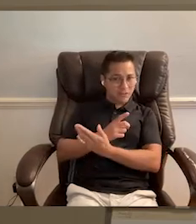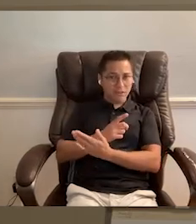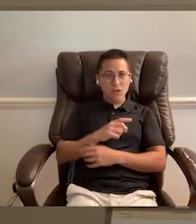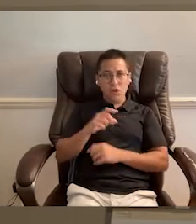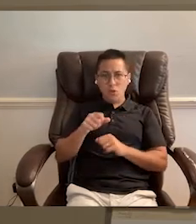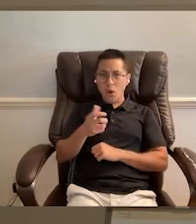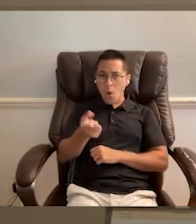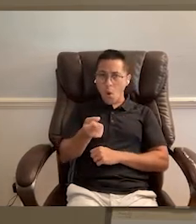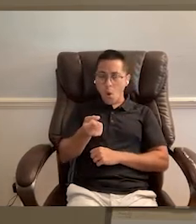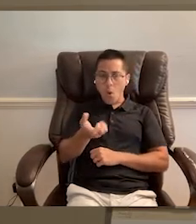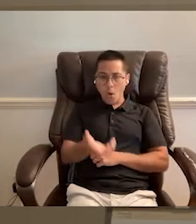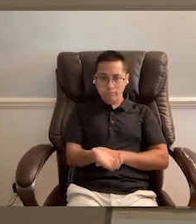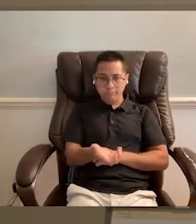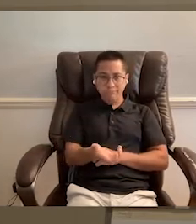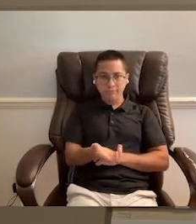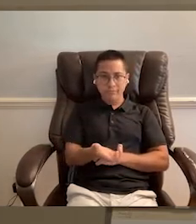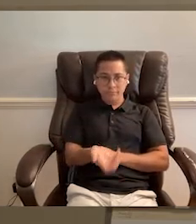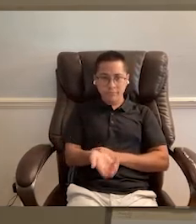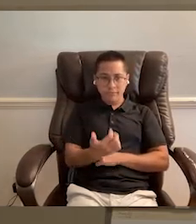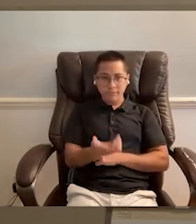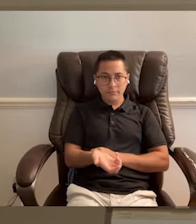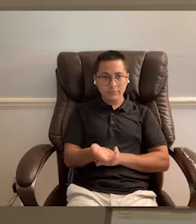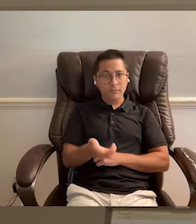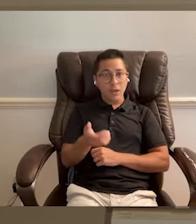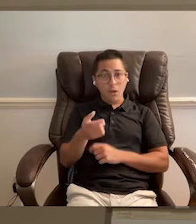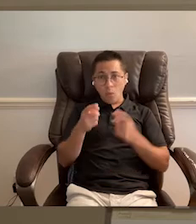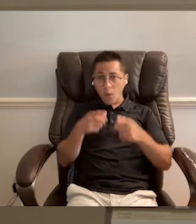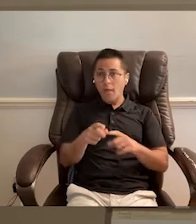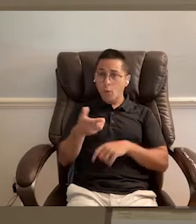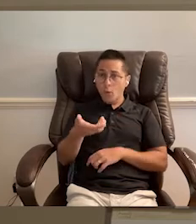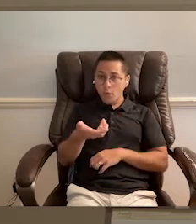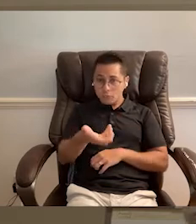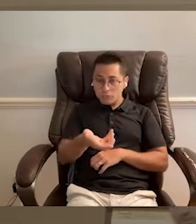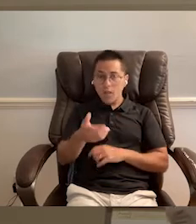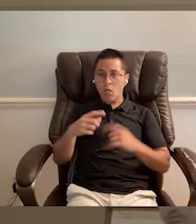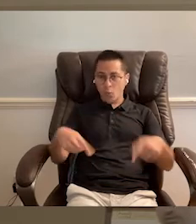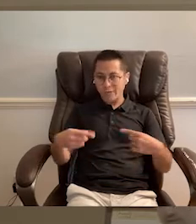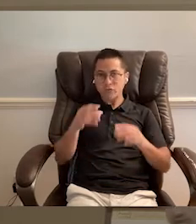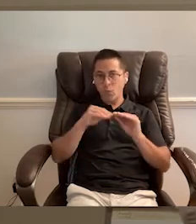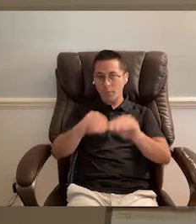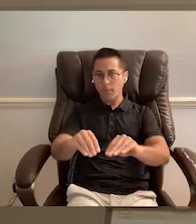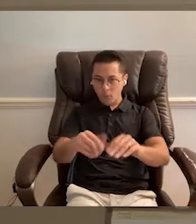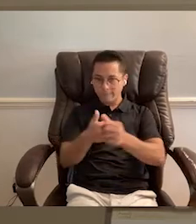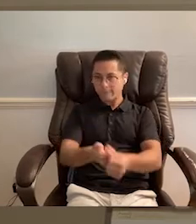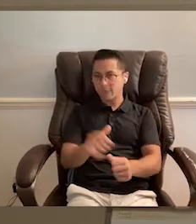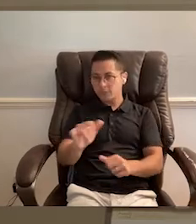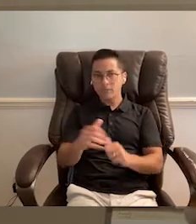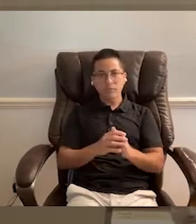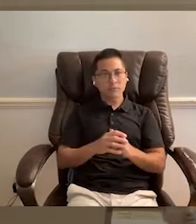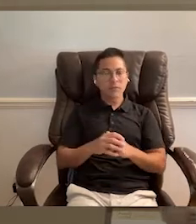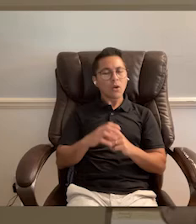people come to our engineering building, for example, at USF. They go in and they go from the wrong entrance where there's no accessibility. They